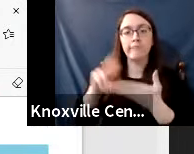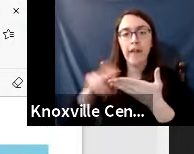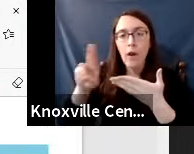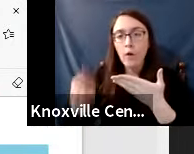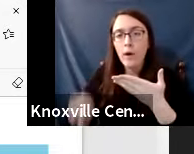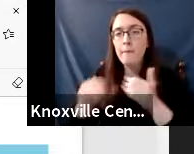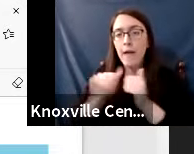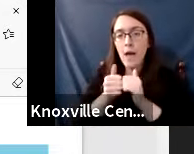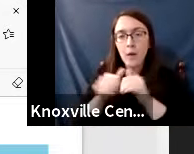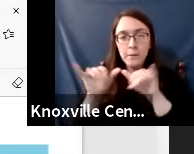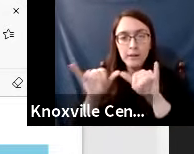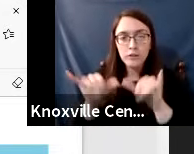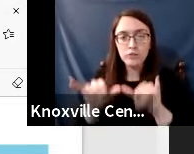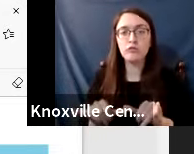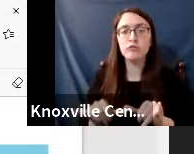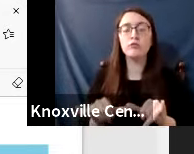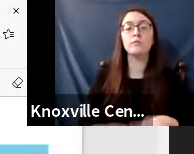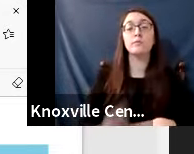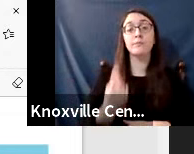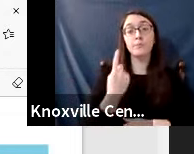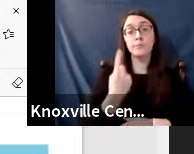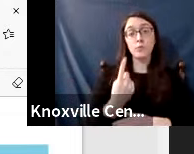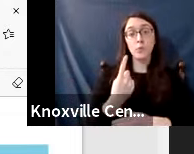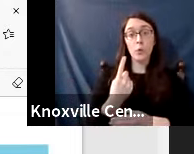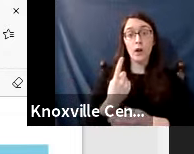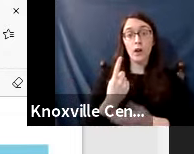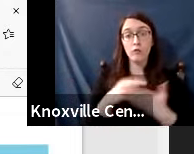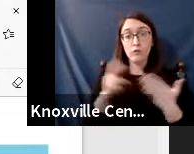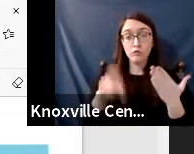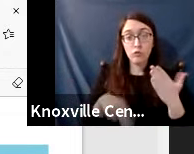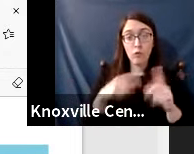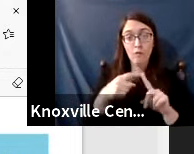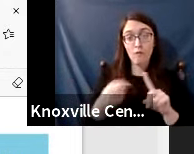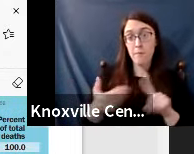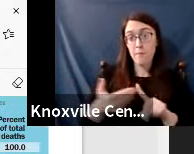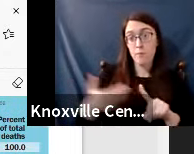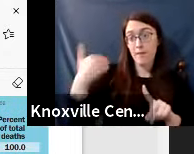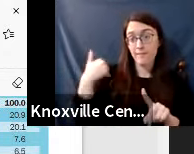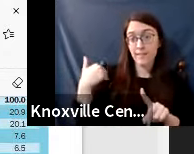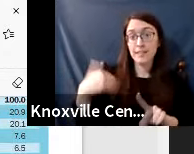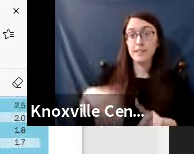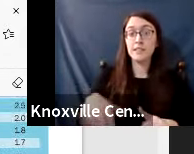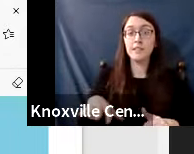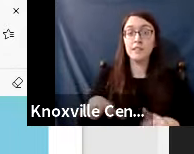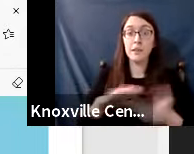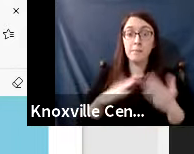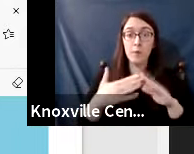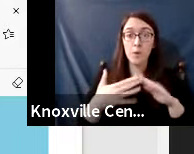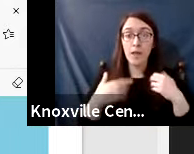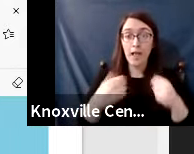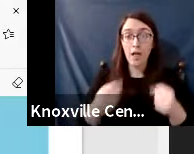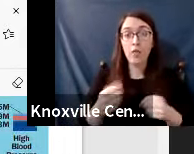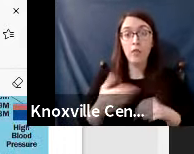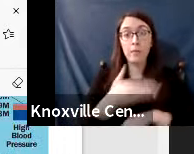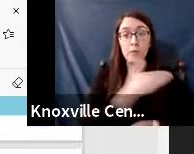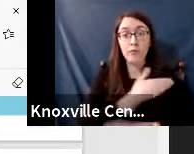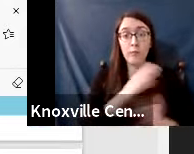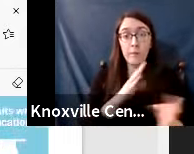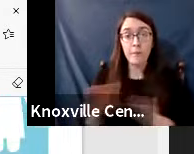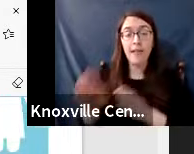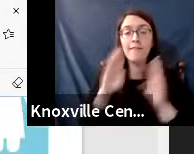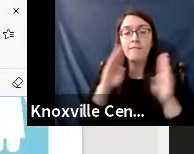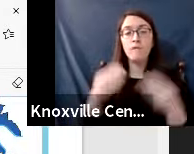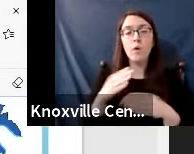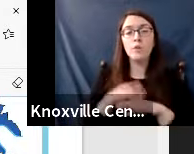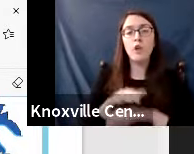One of the results from our previous CHA and the Community Health Improvement Plan was the focus on substance misuse, and out of that